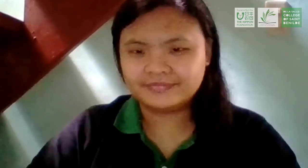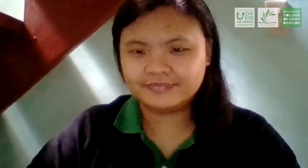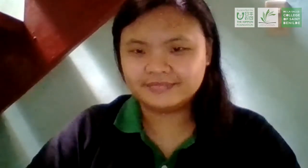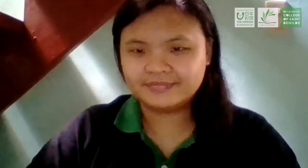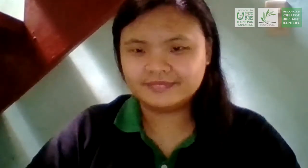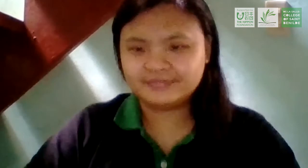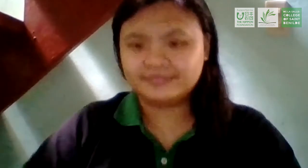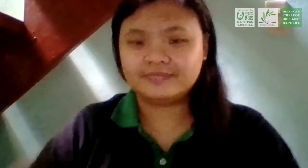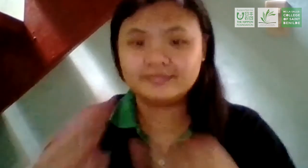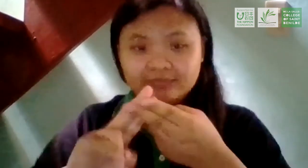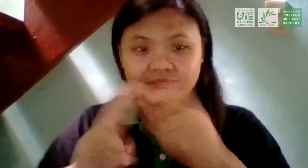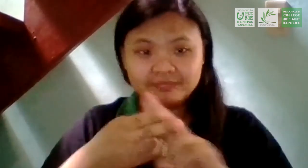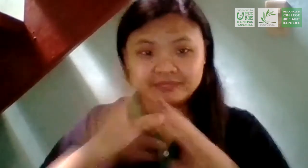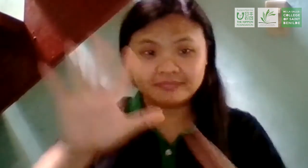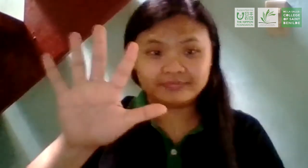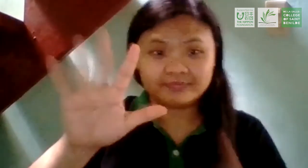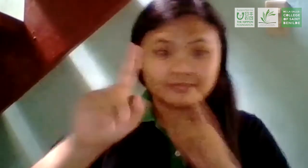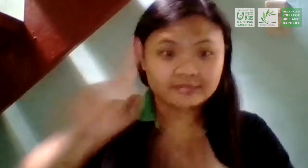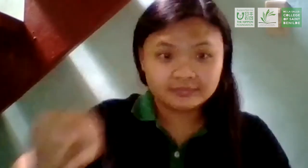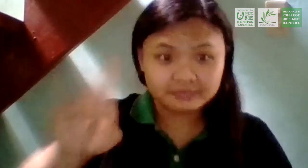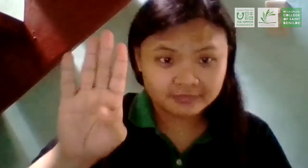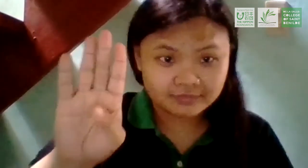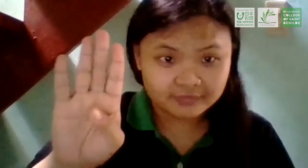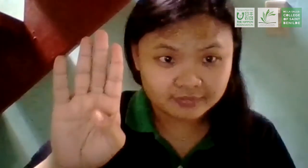was being, okay.